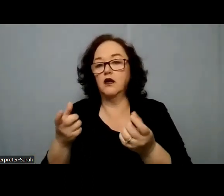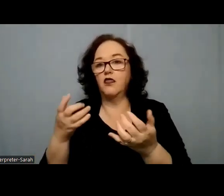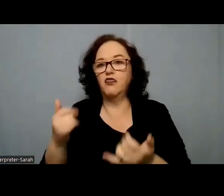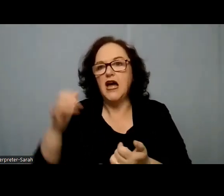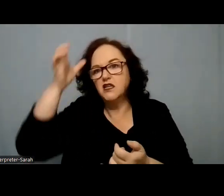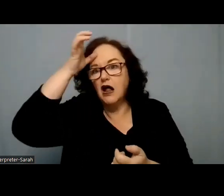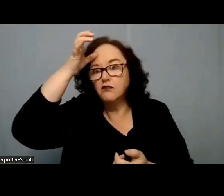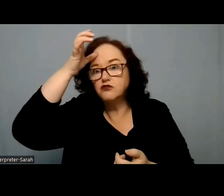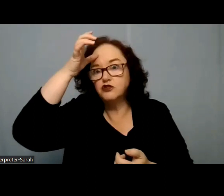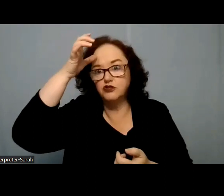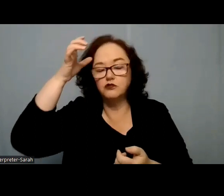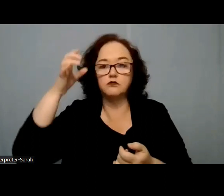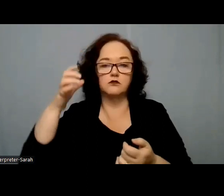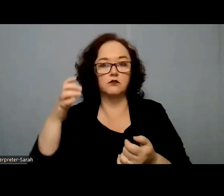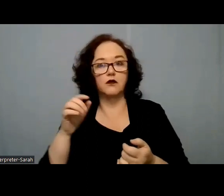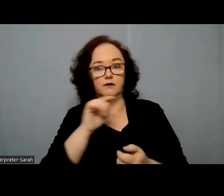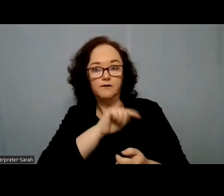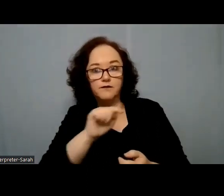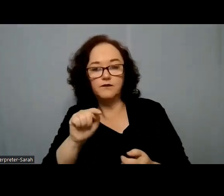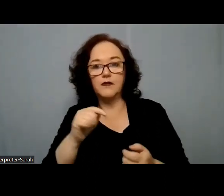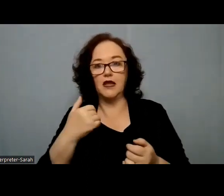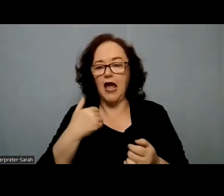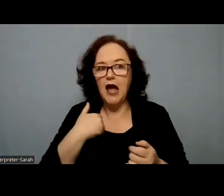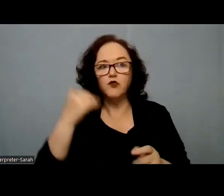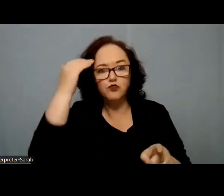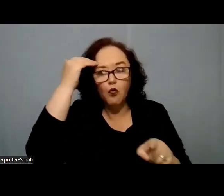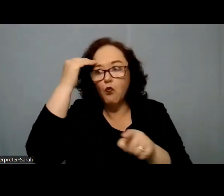care coordinators have of these resources